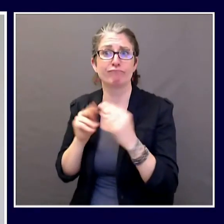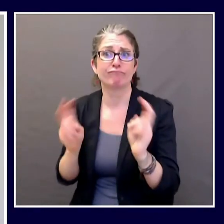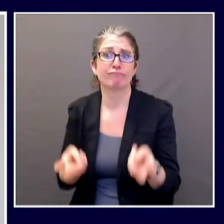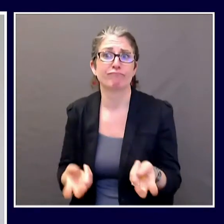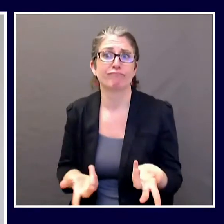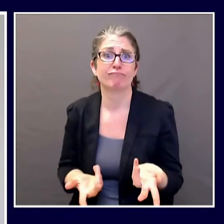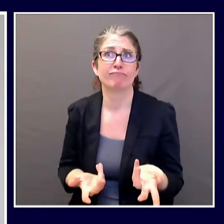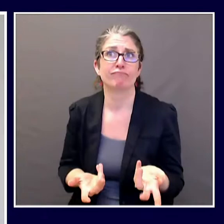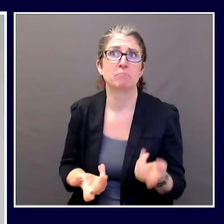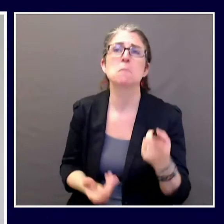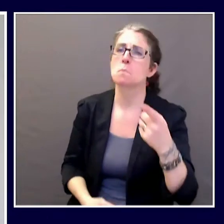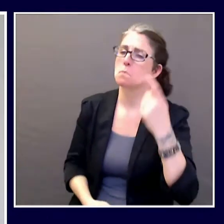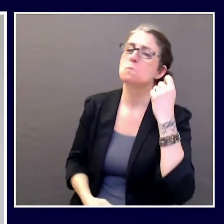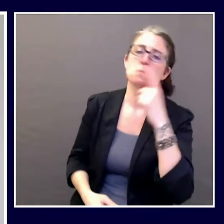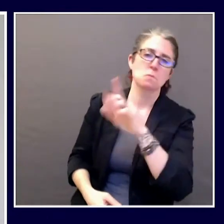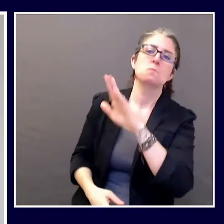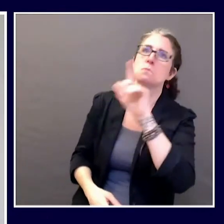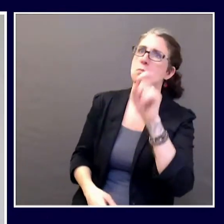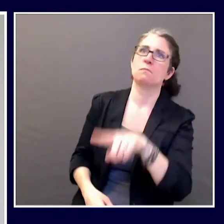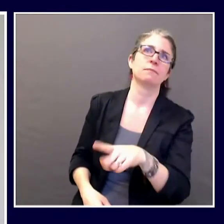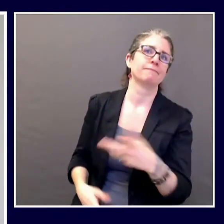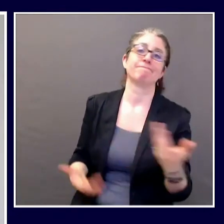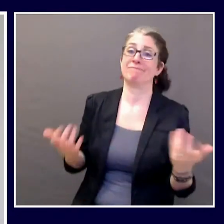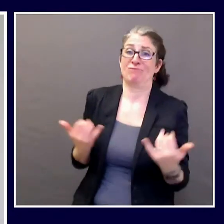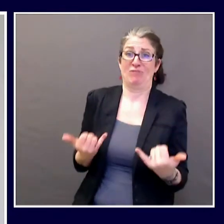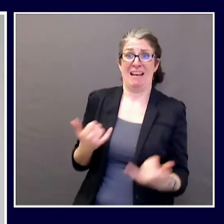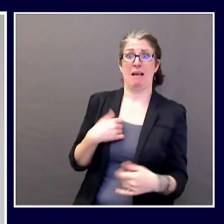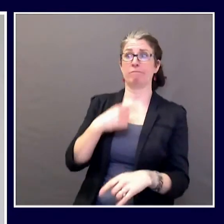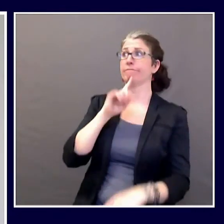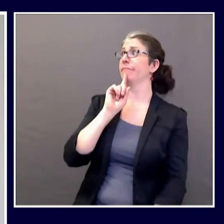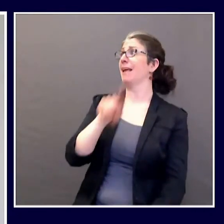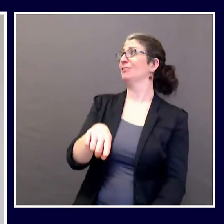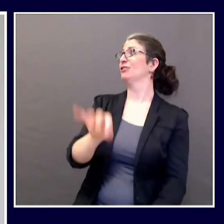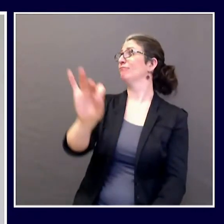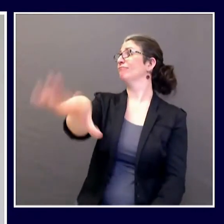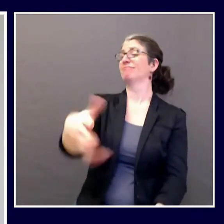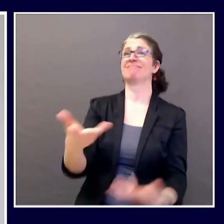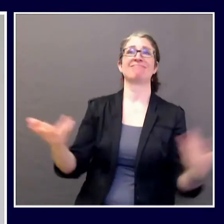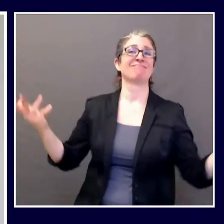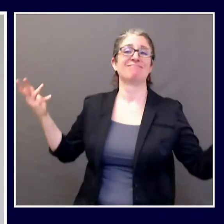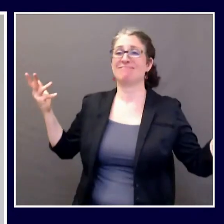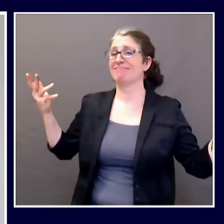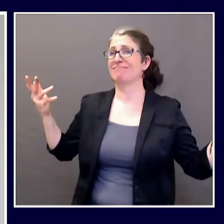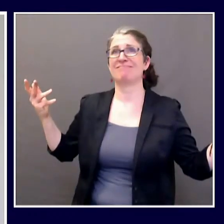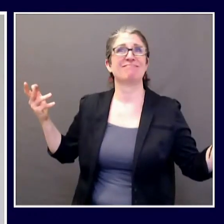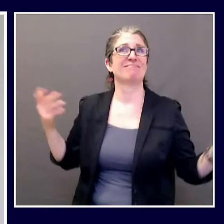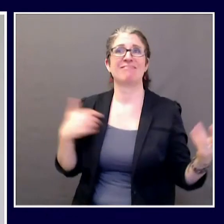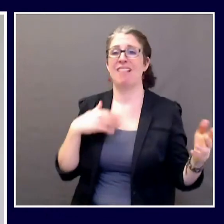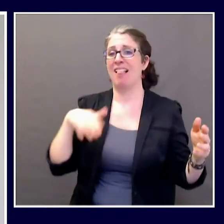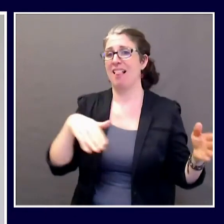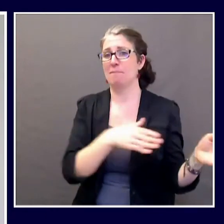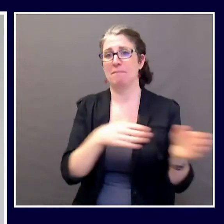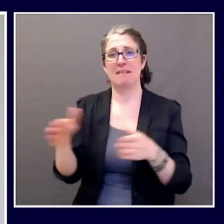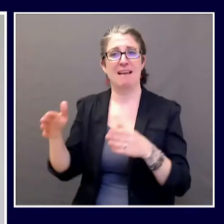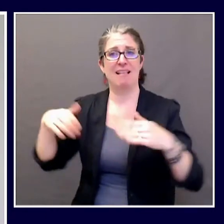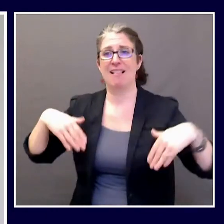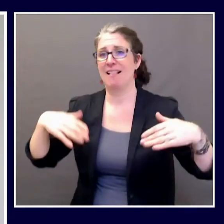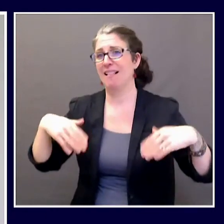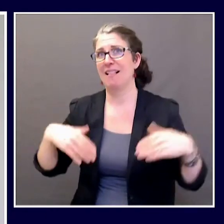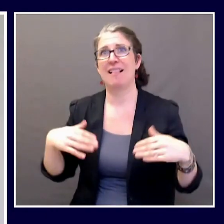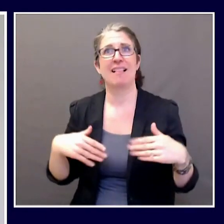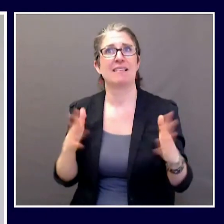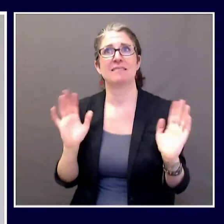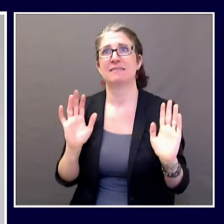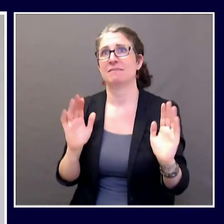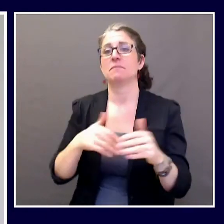the framework that we set forth, that Governor Mills set forth a couple of weeks ago. And I guess the next question I would ask would